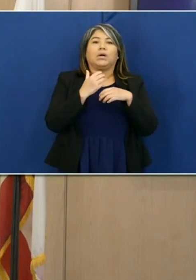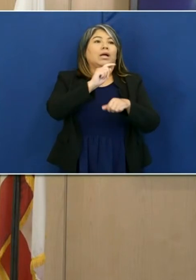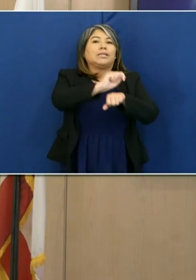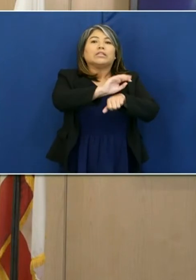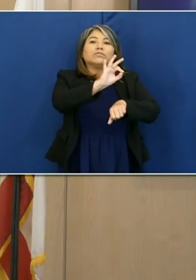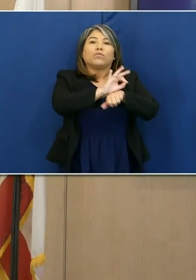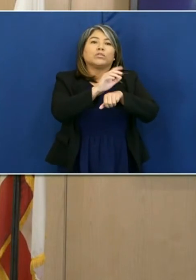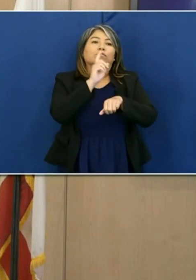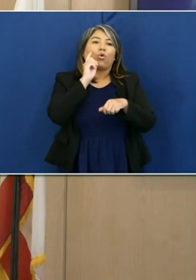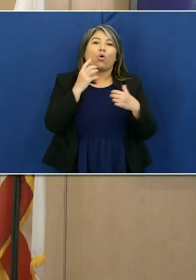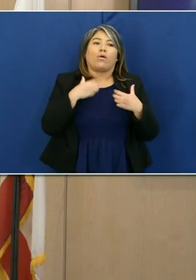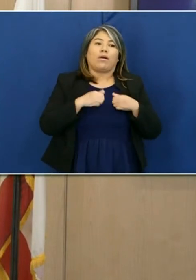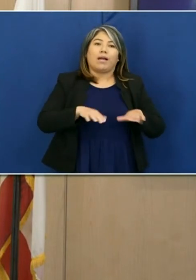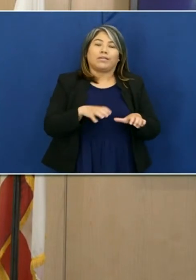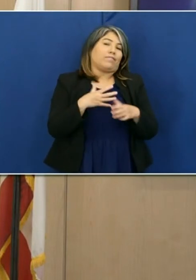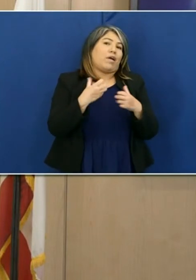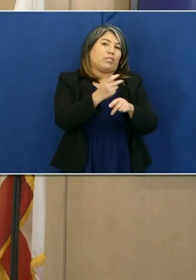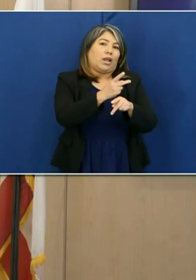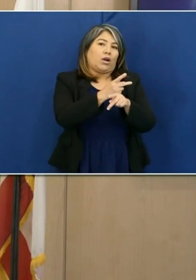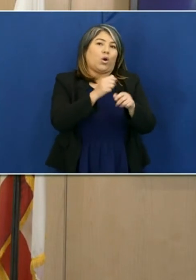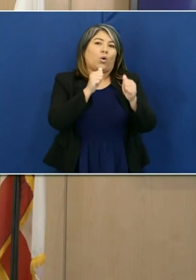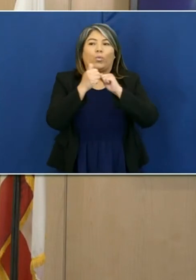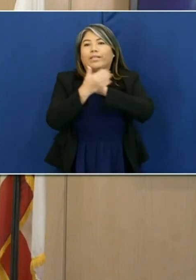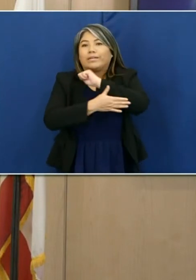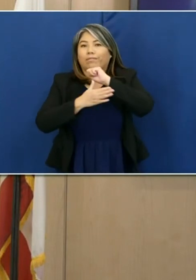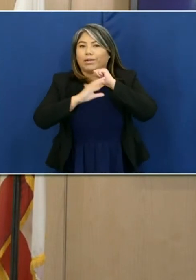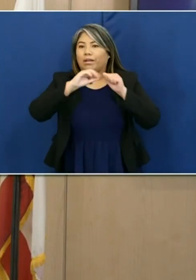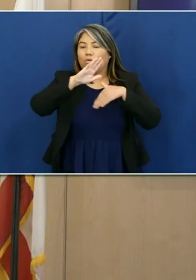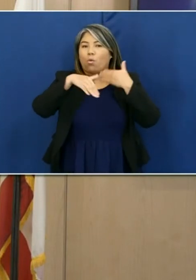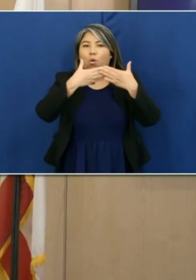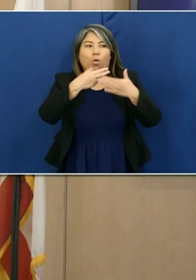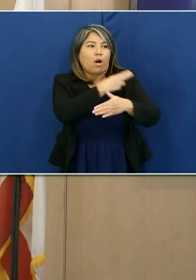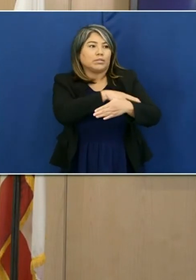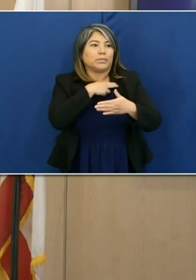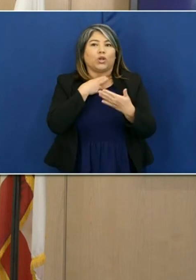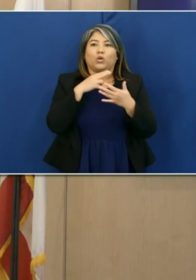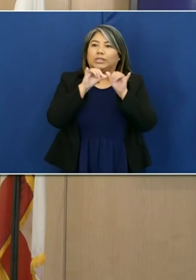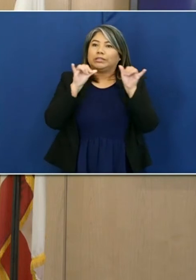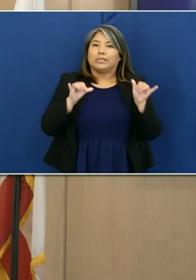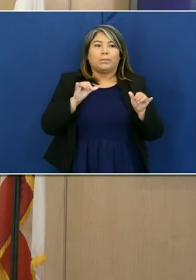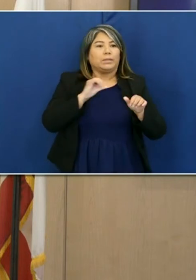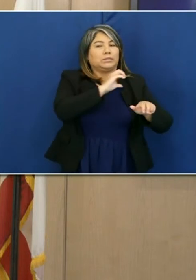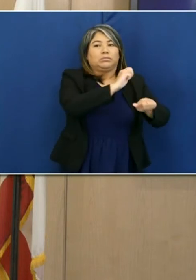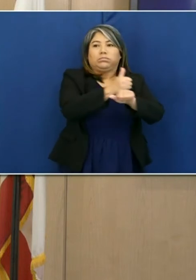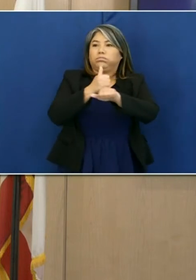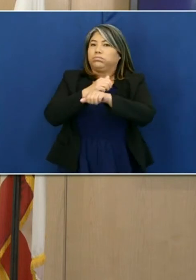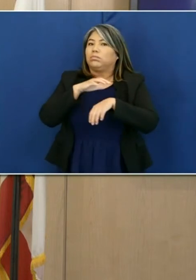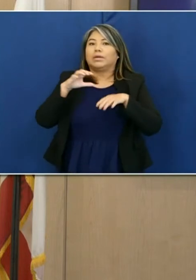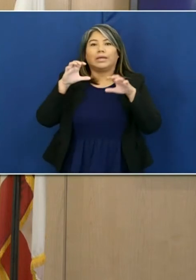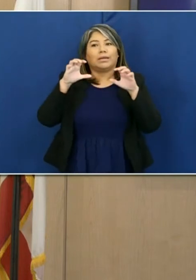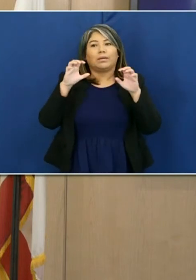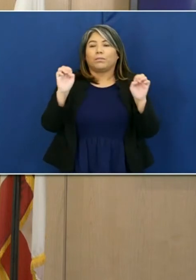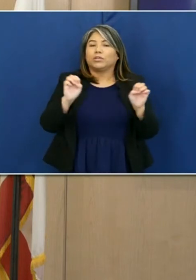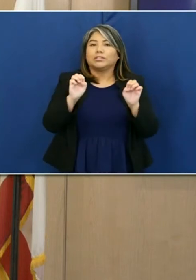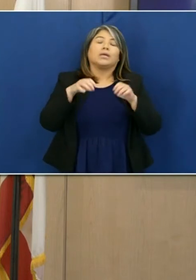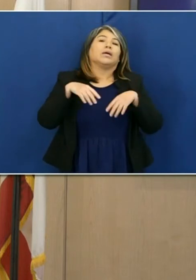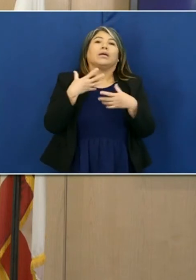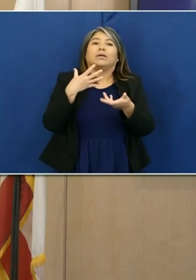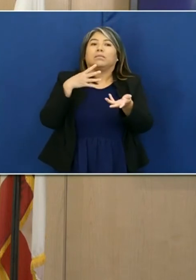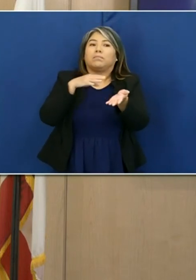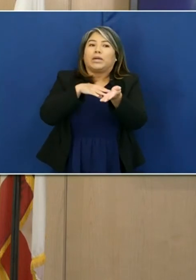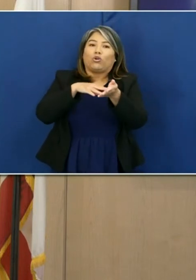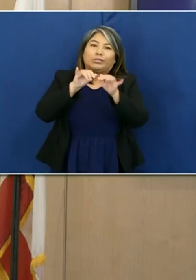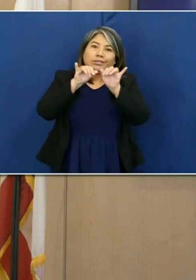in San Diego with the leadership of the county and all the hospital systems and the EMS systems meeting on a regular